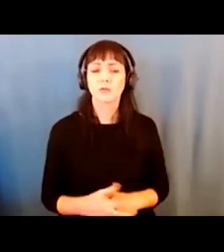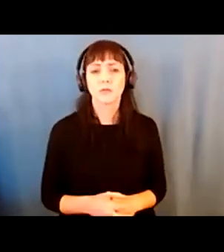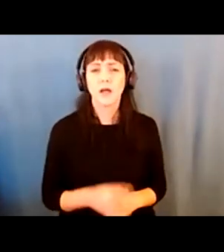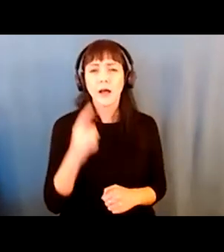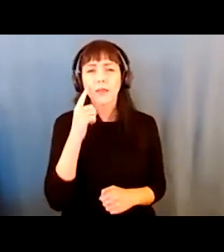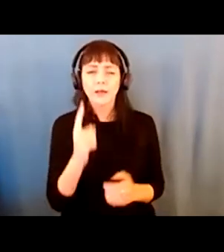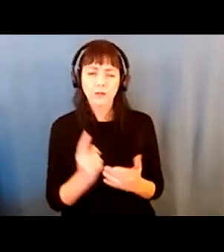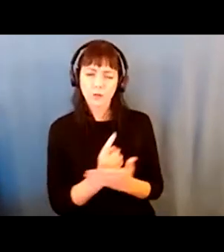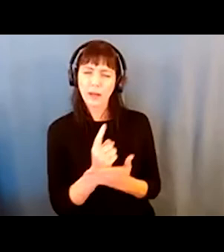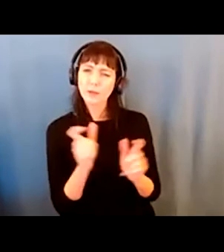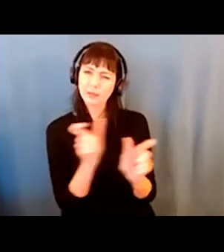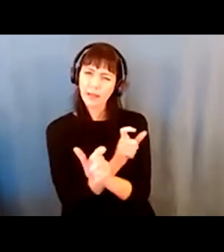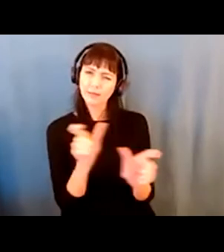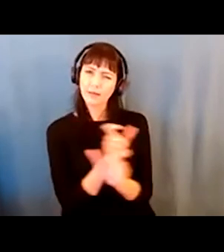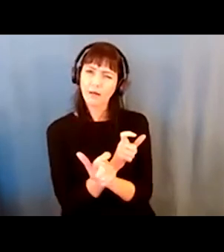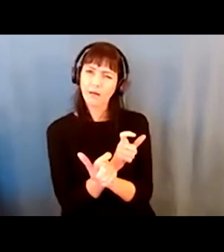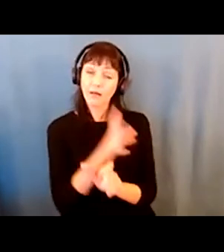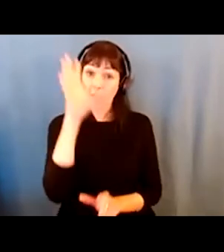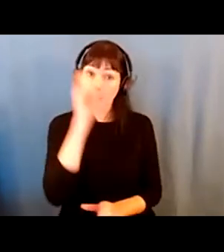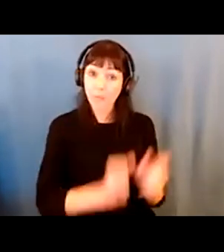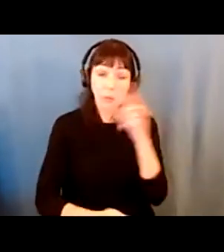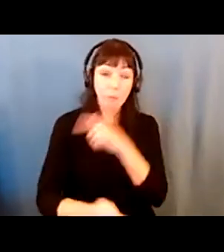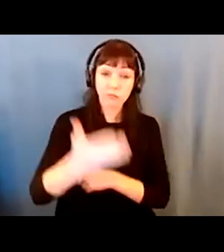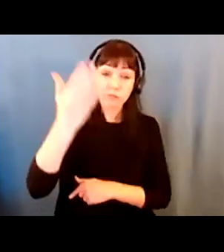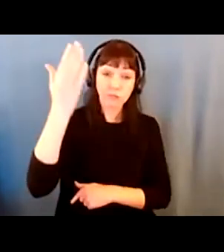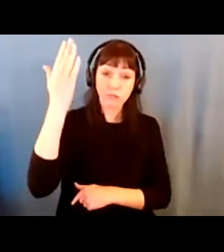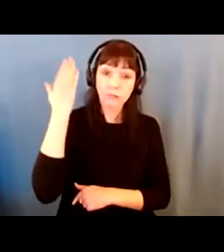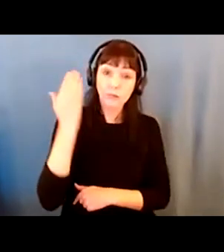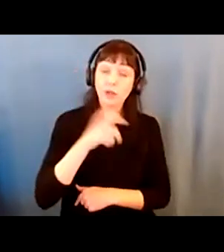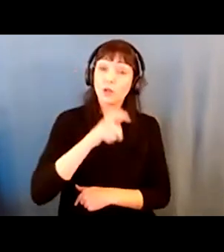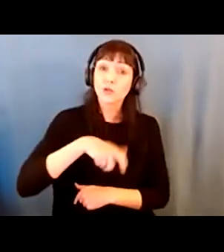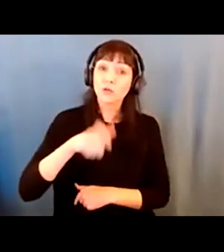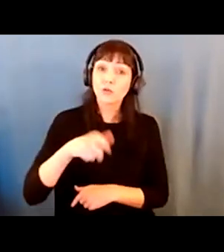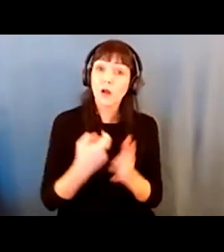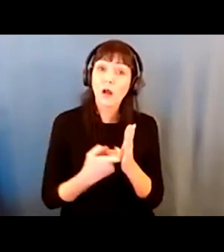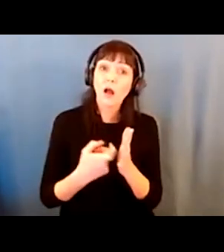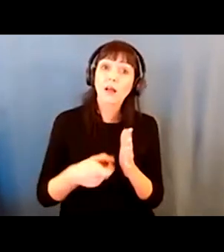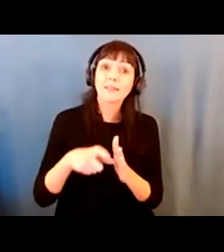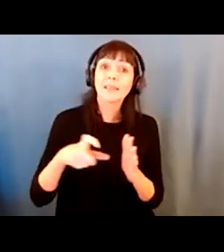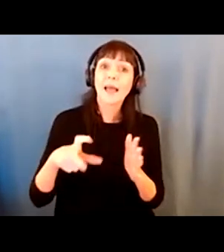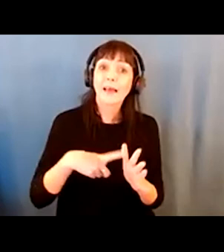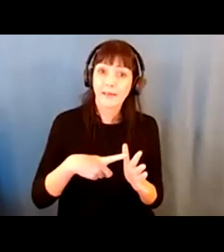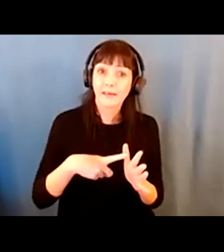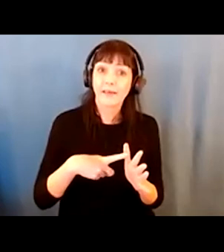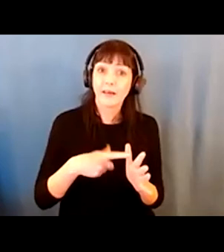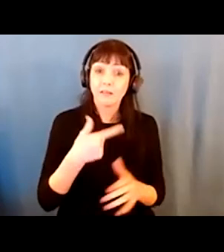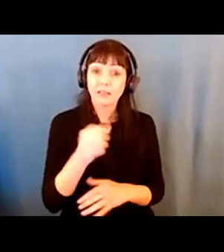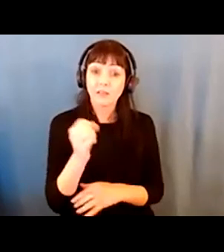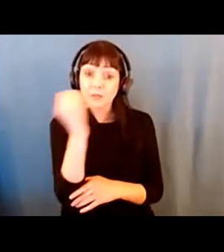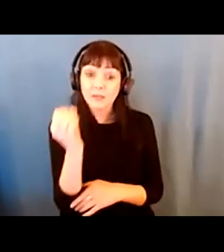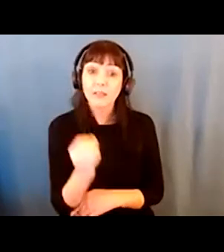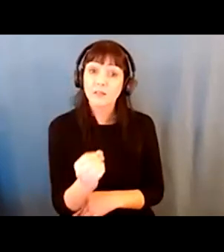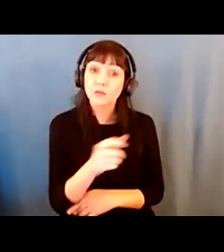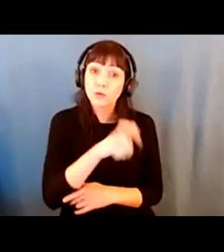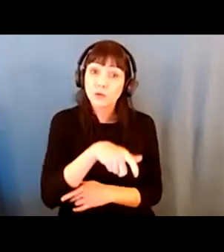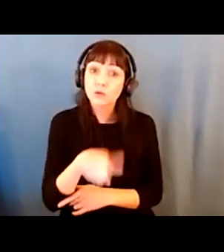dyslexia. And I remember many years ago, the students at the RCA, 70% of art students identified as being